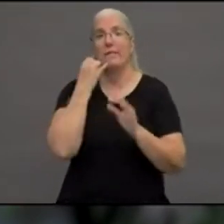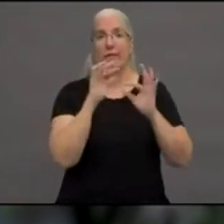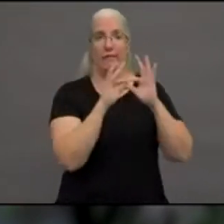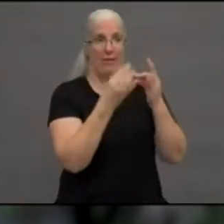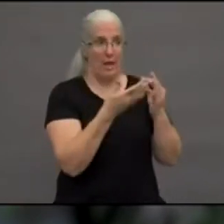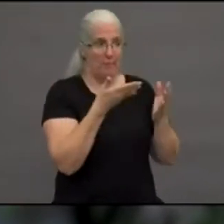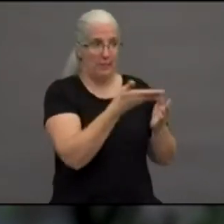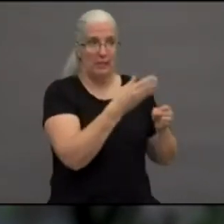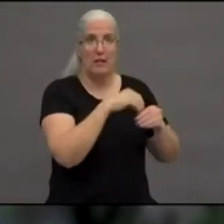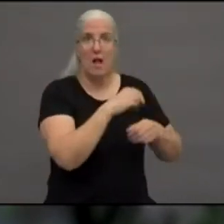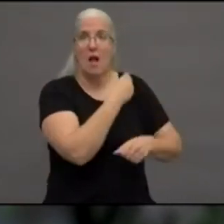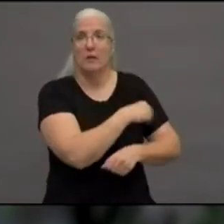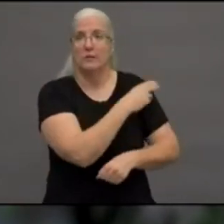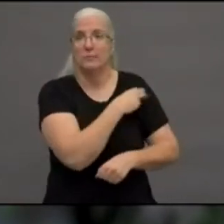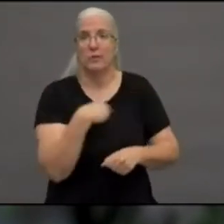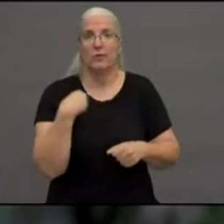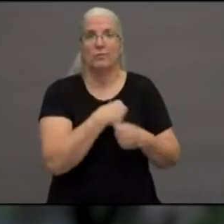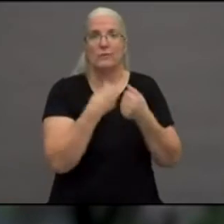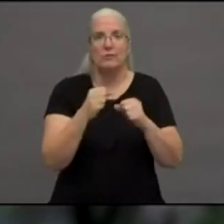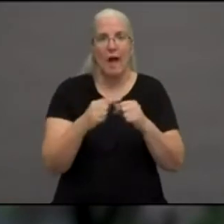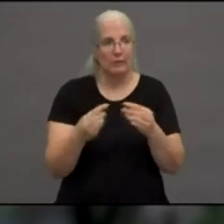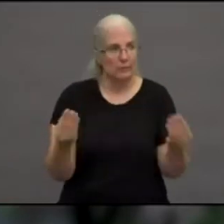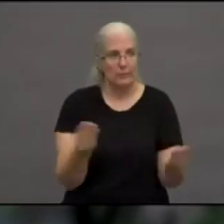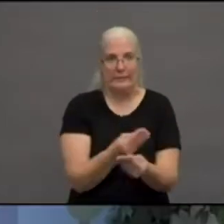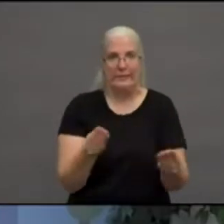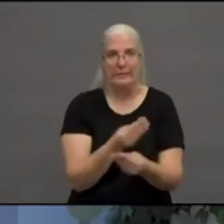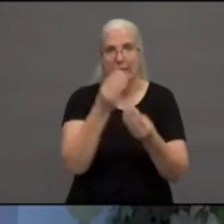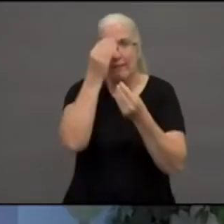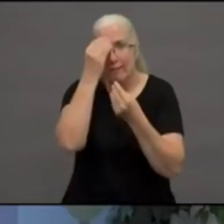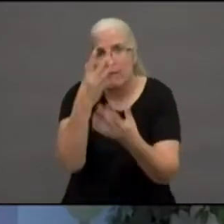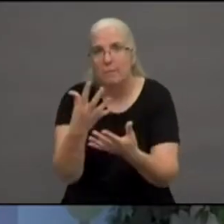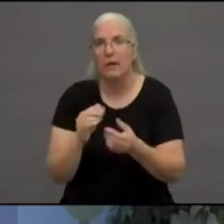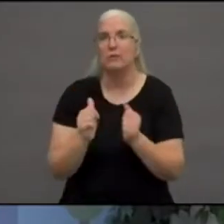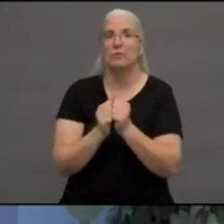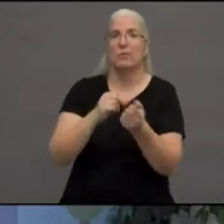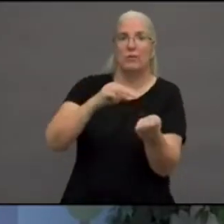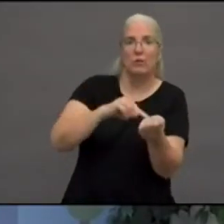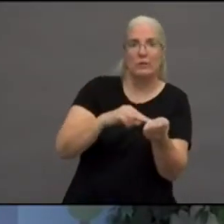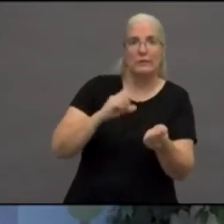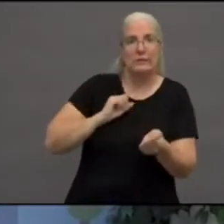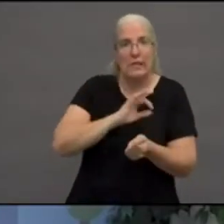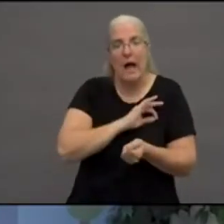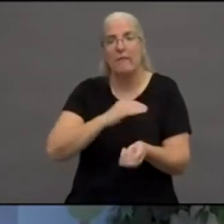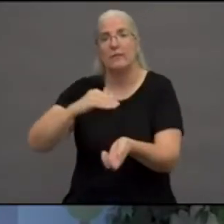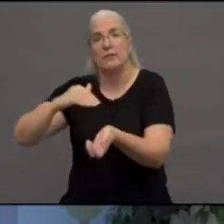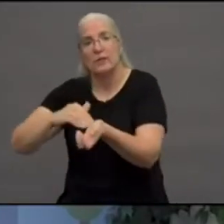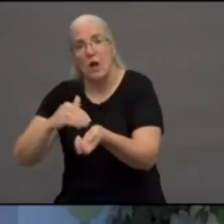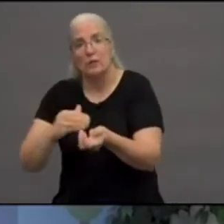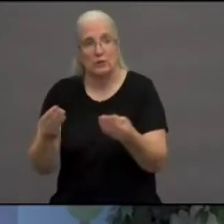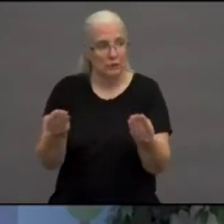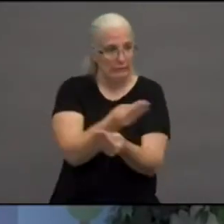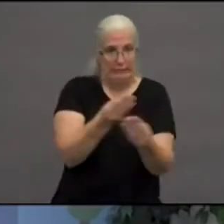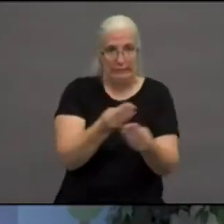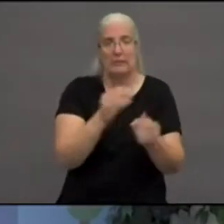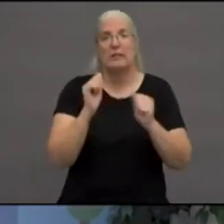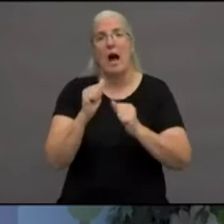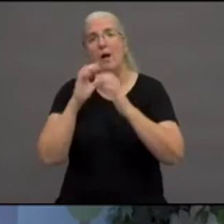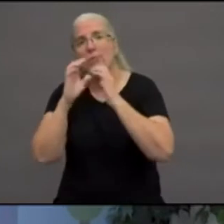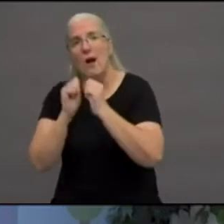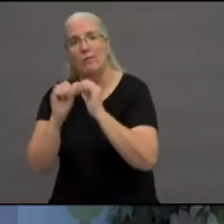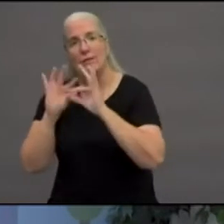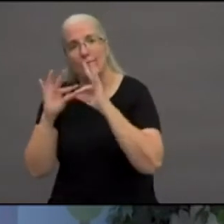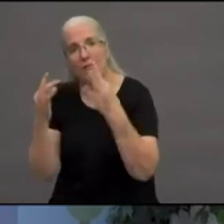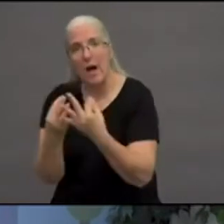the patients, both from our providers and the nursing staff. Thank you so much for that. It's very important to be able to connect